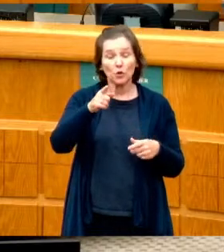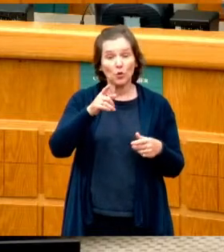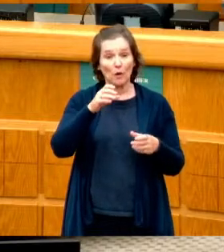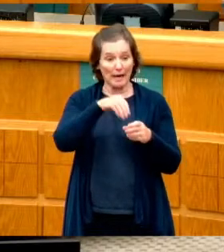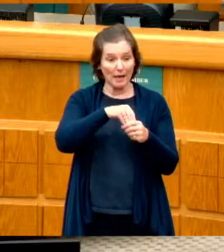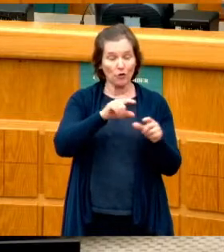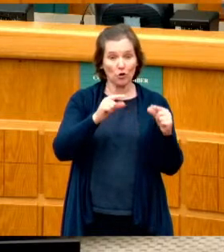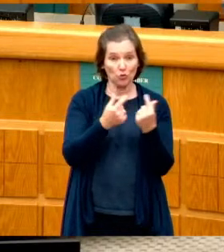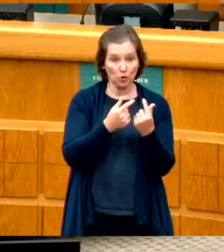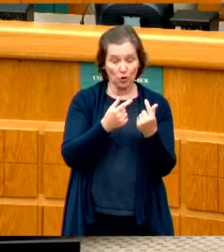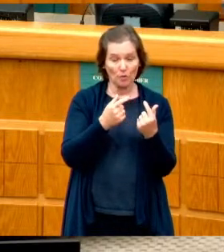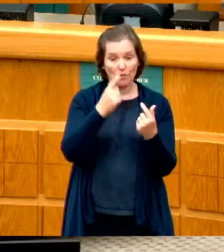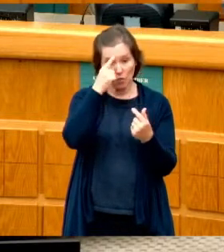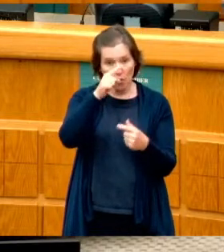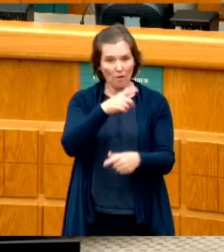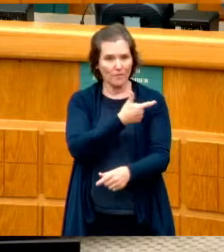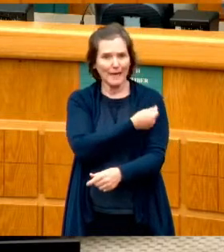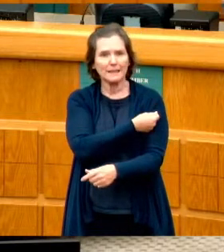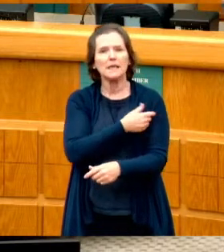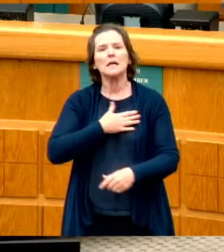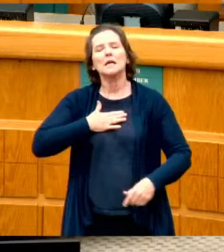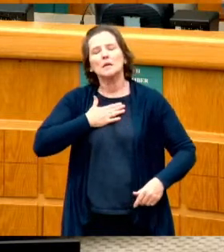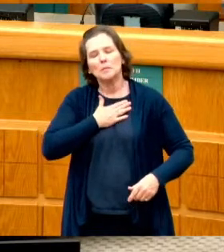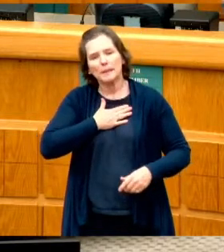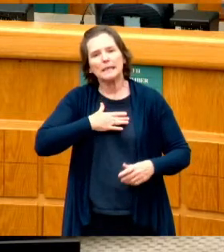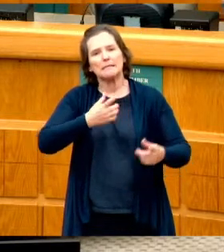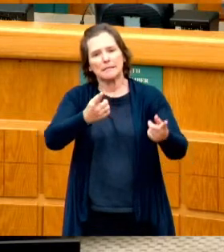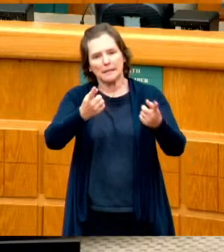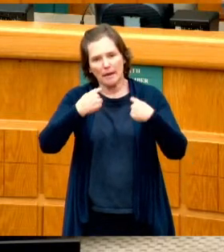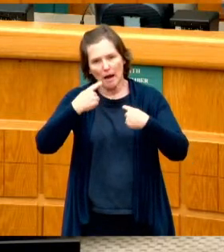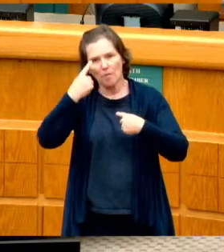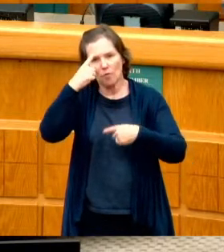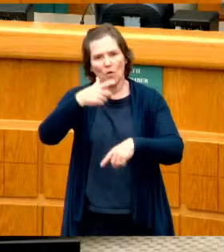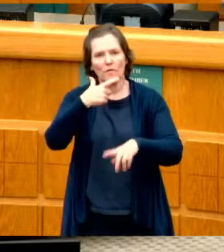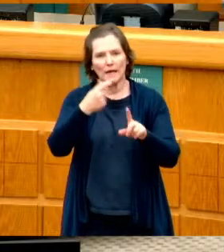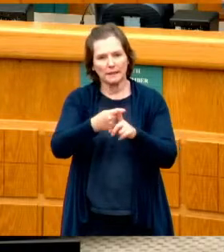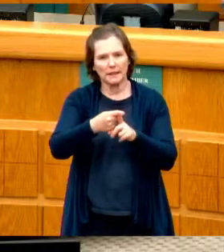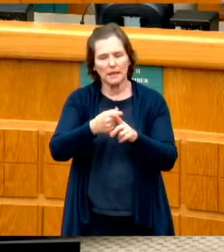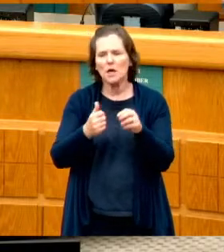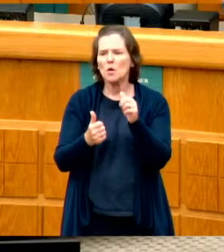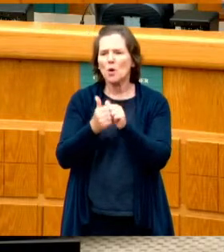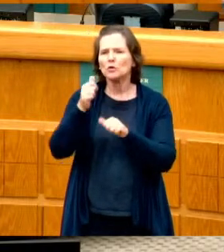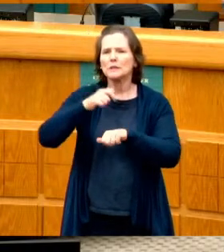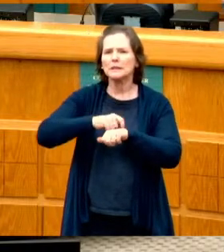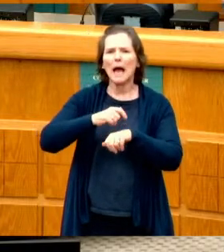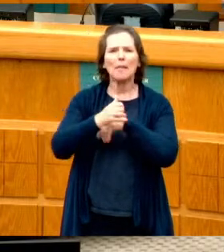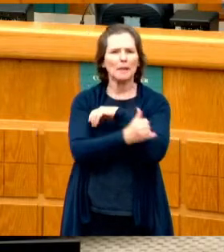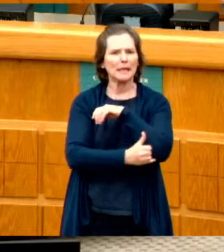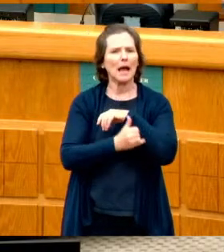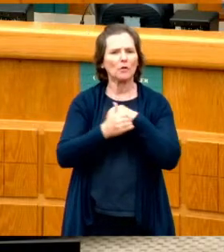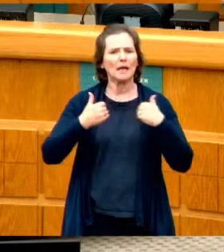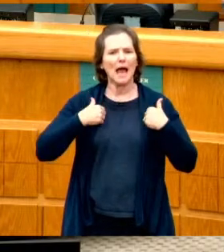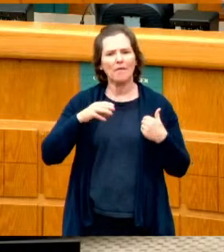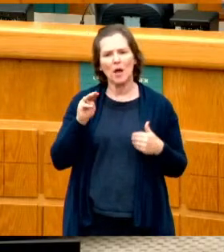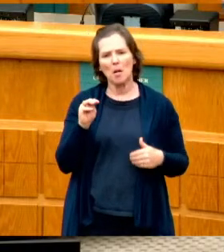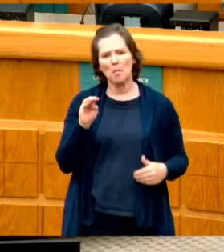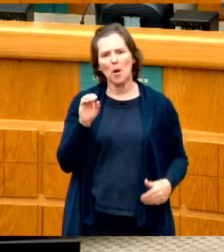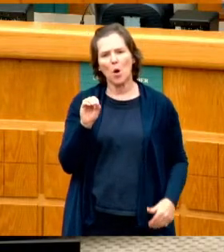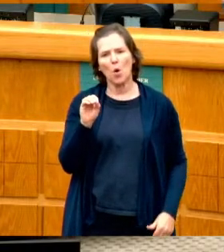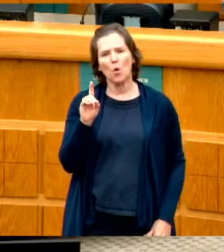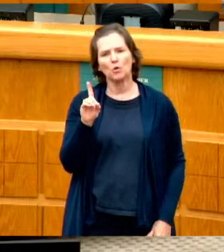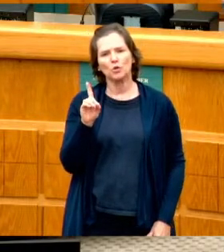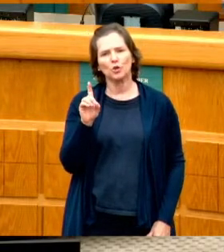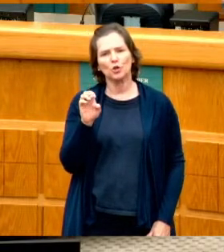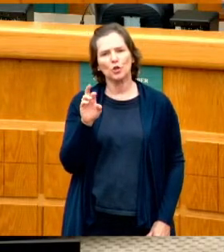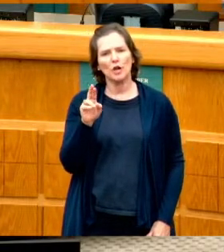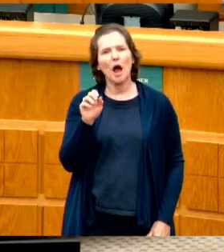mass vaccination clinics. We typically have the Moderna vaccine, which requires 2 doses, 1 month apart. But